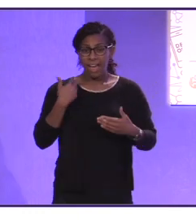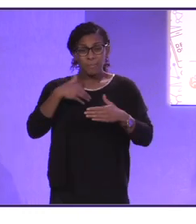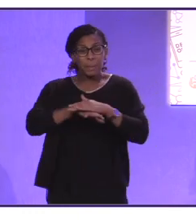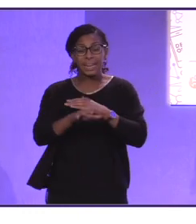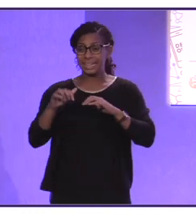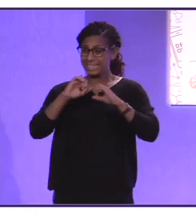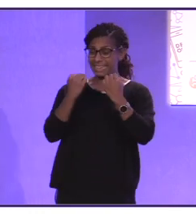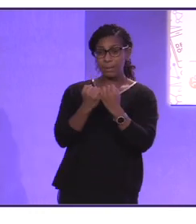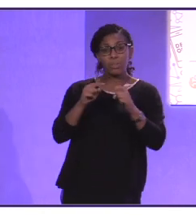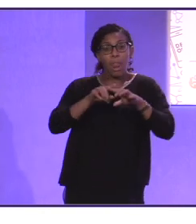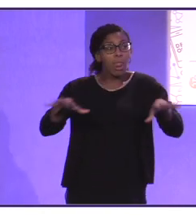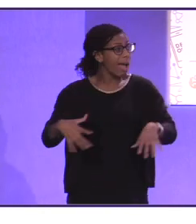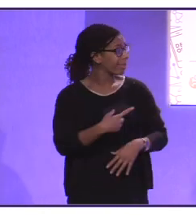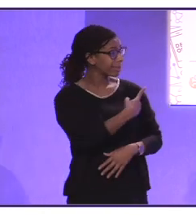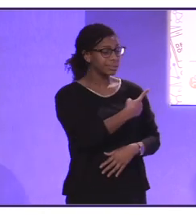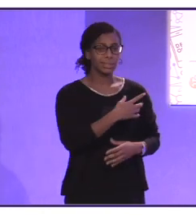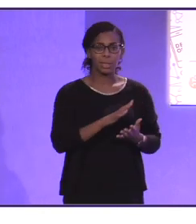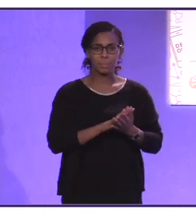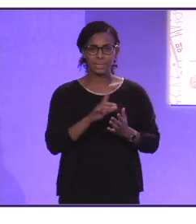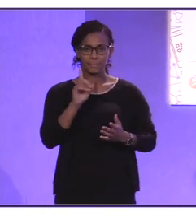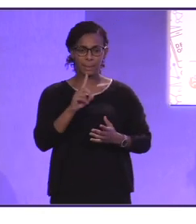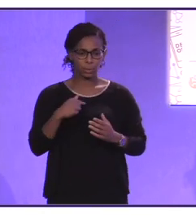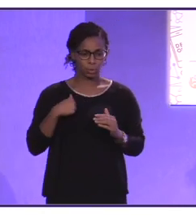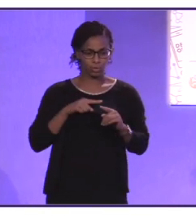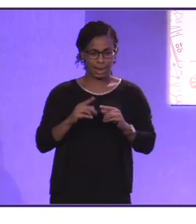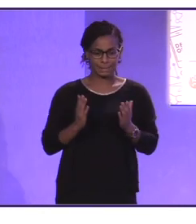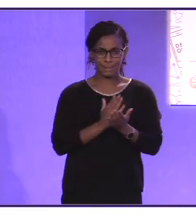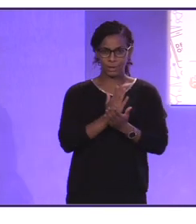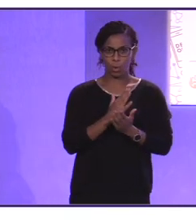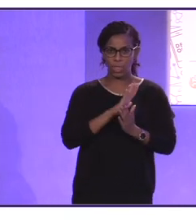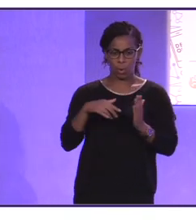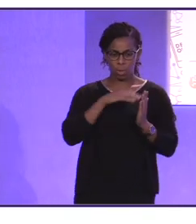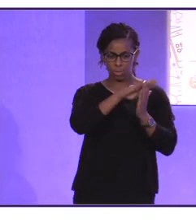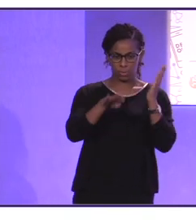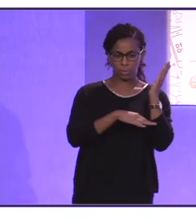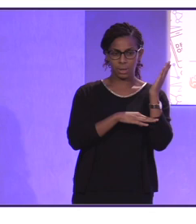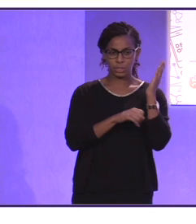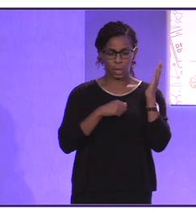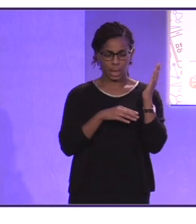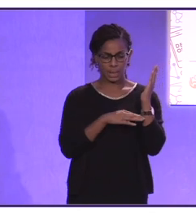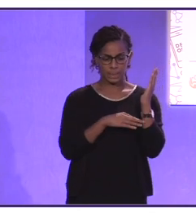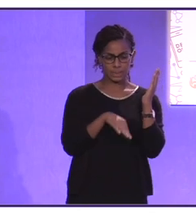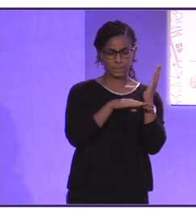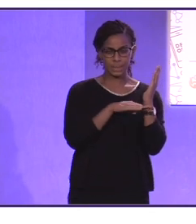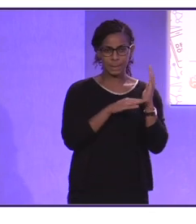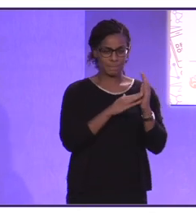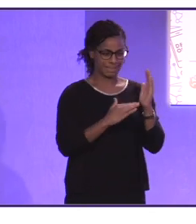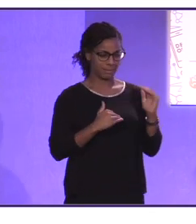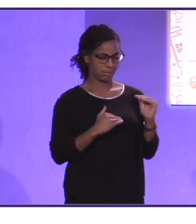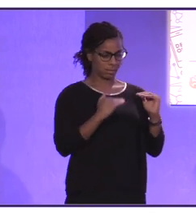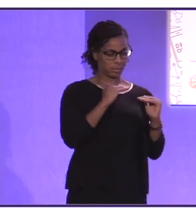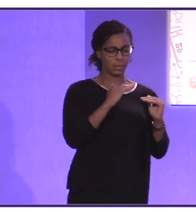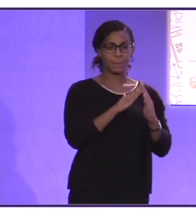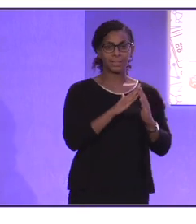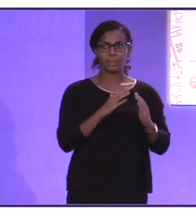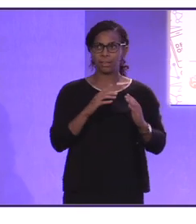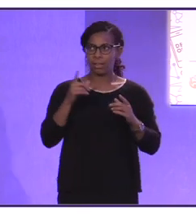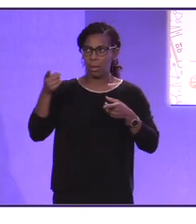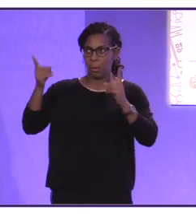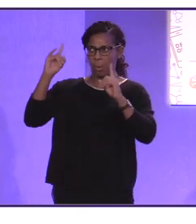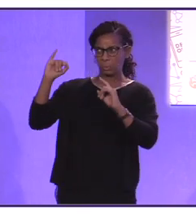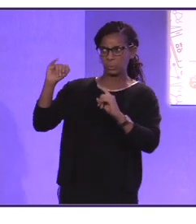where everyone's just doing enough to try to make sure they're not the one who's going to get picked on by this ogre boss who's just looking